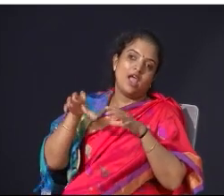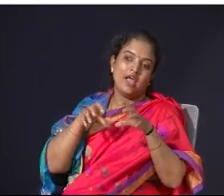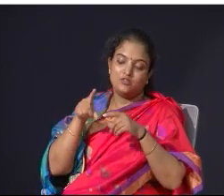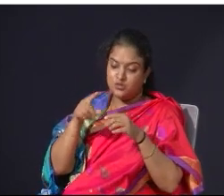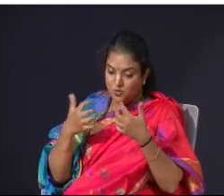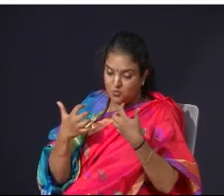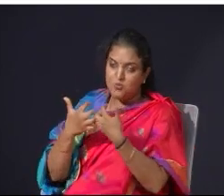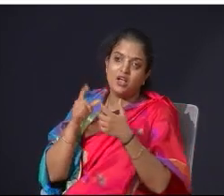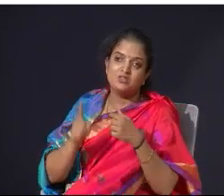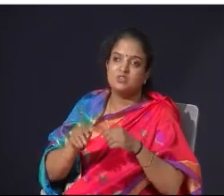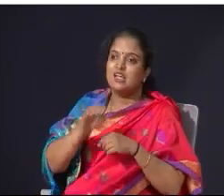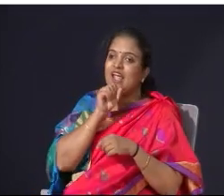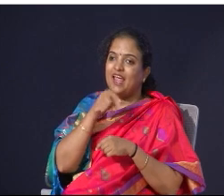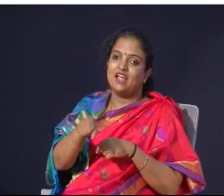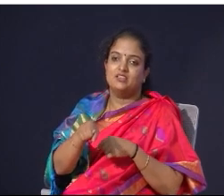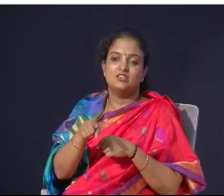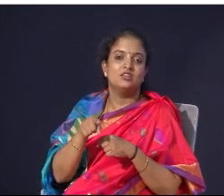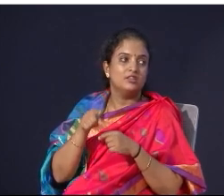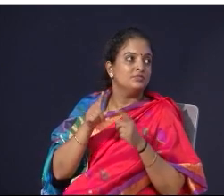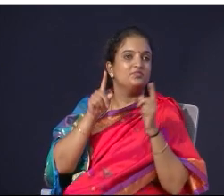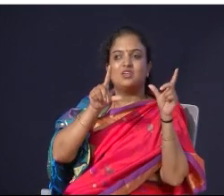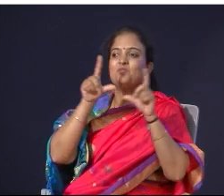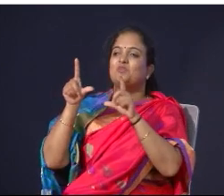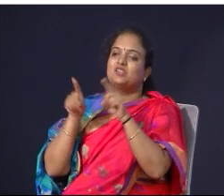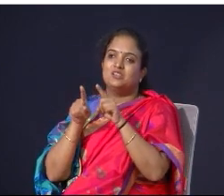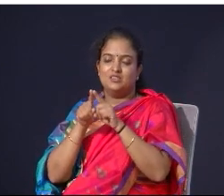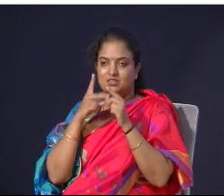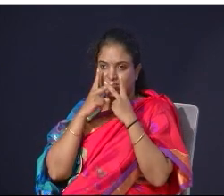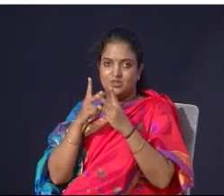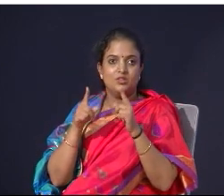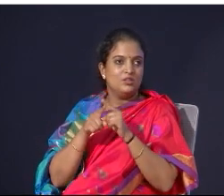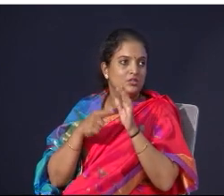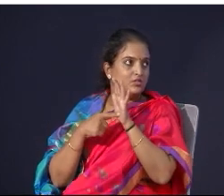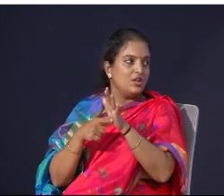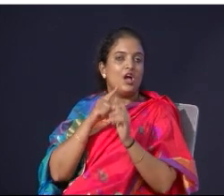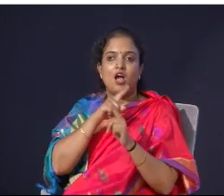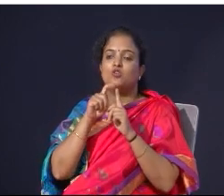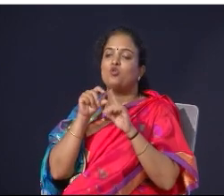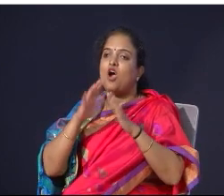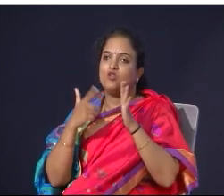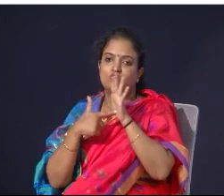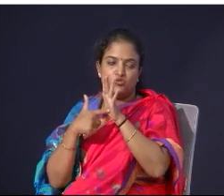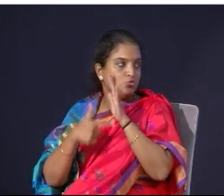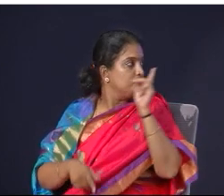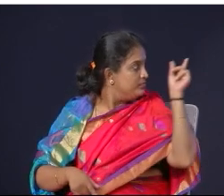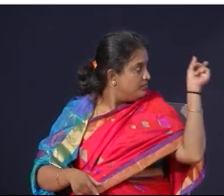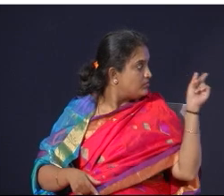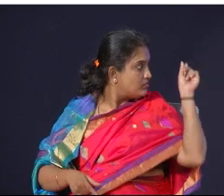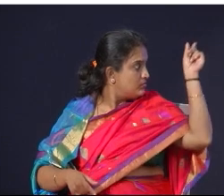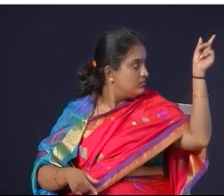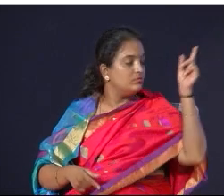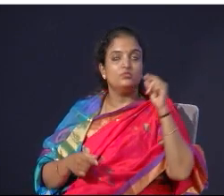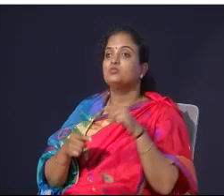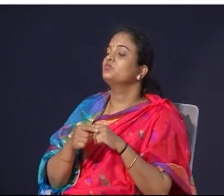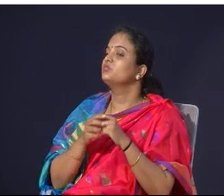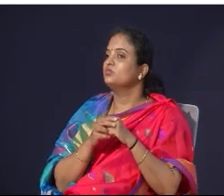appropriate. So these are some more pictures of children doing the visual efficiency program. We are working on